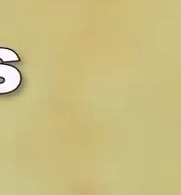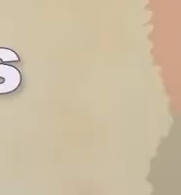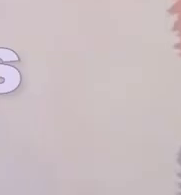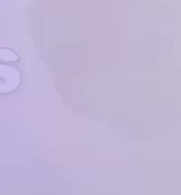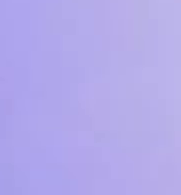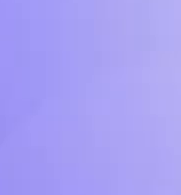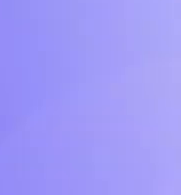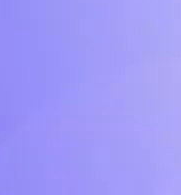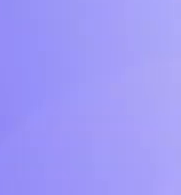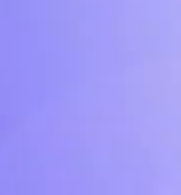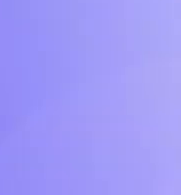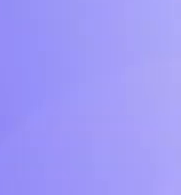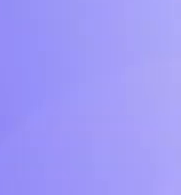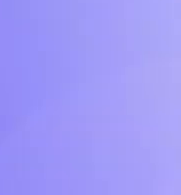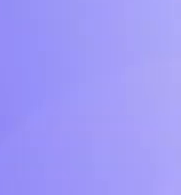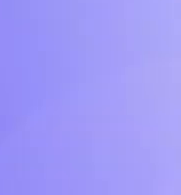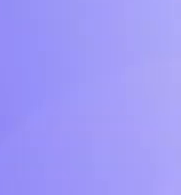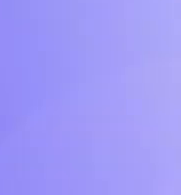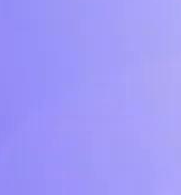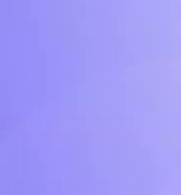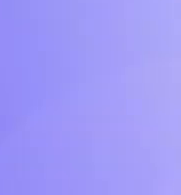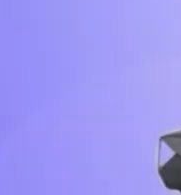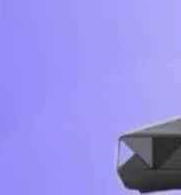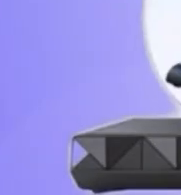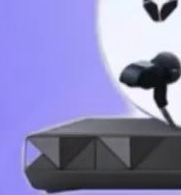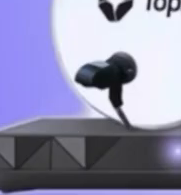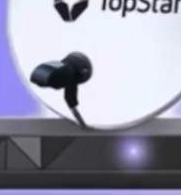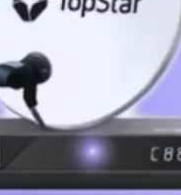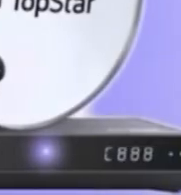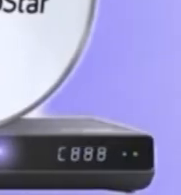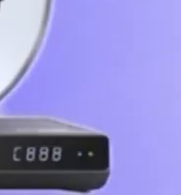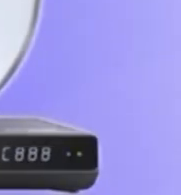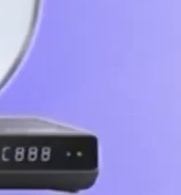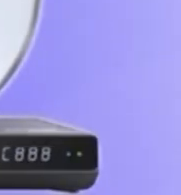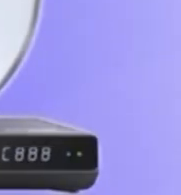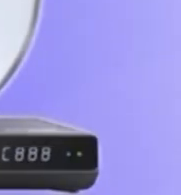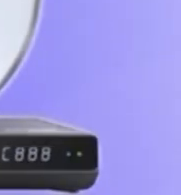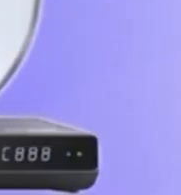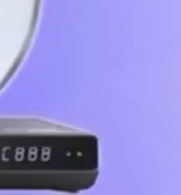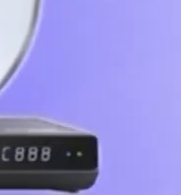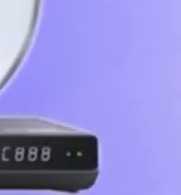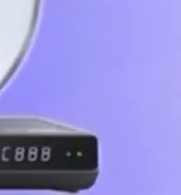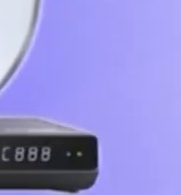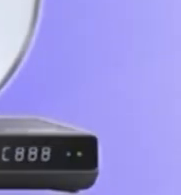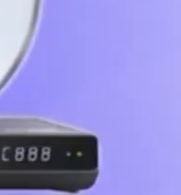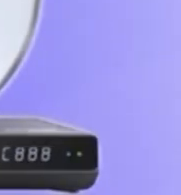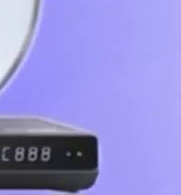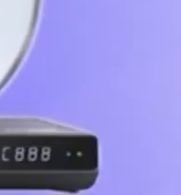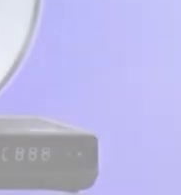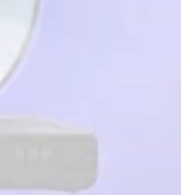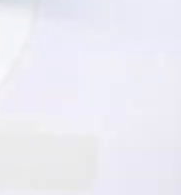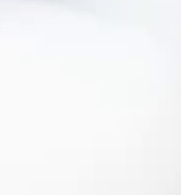hours on the Topstar channel, channel 6 DTT and channel 458 DTH.